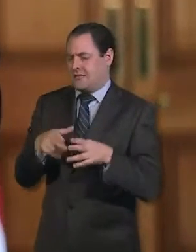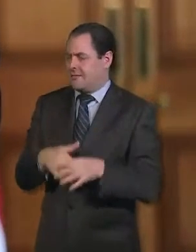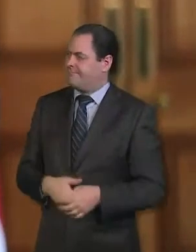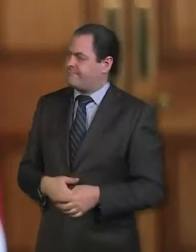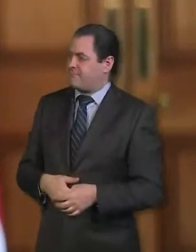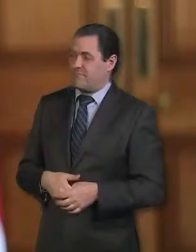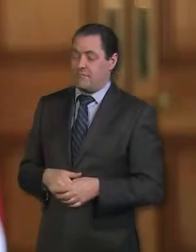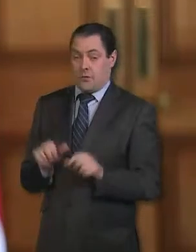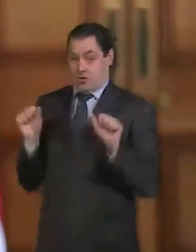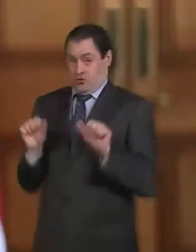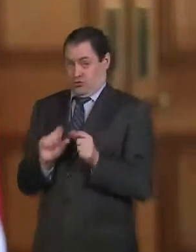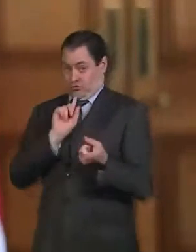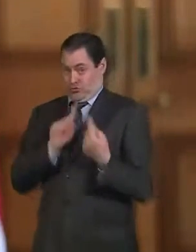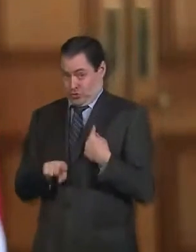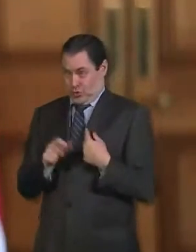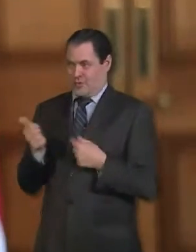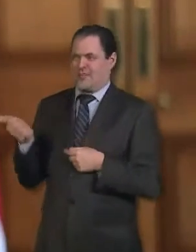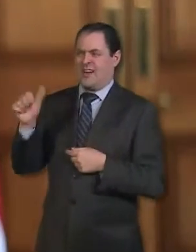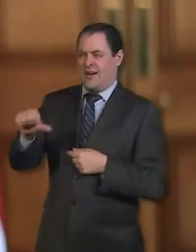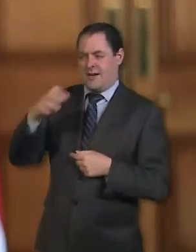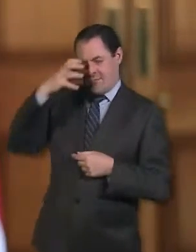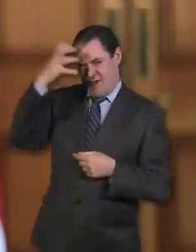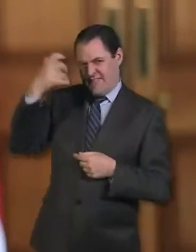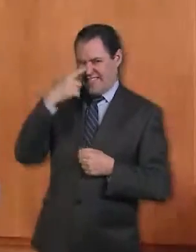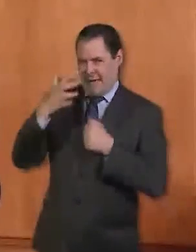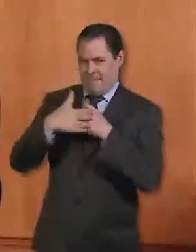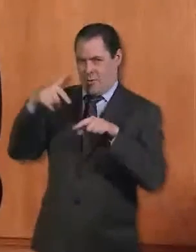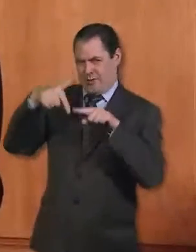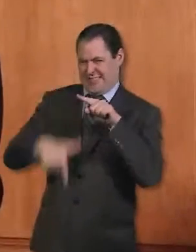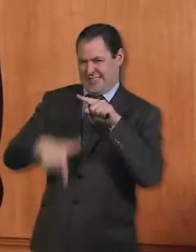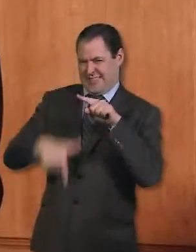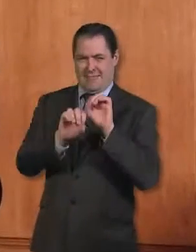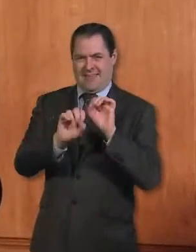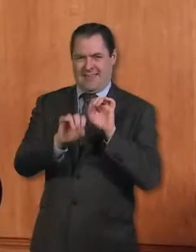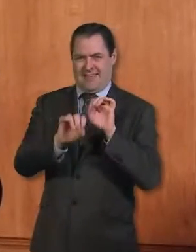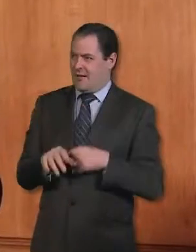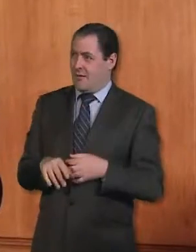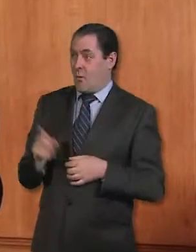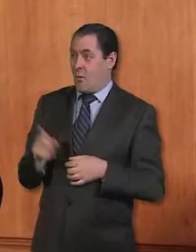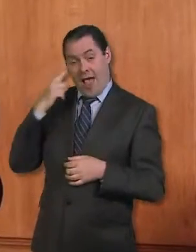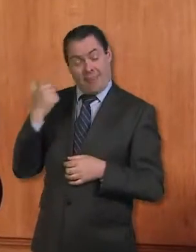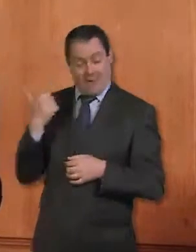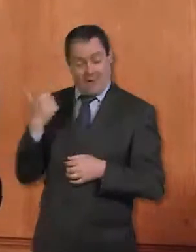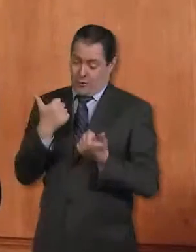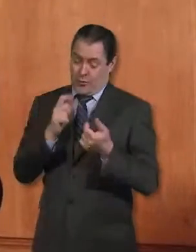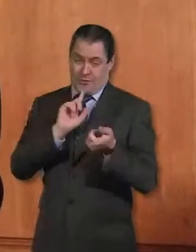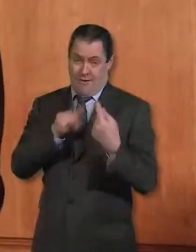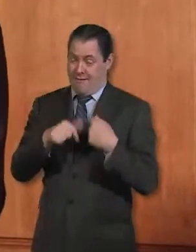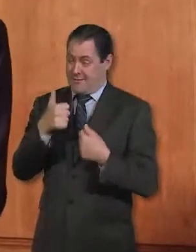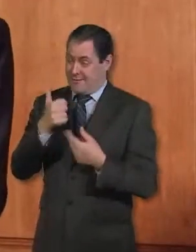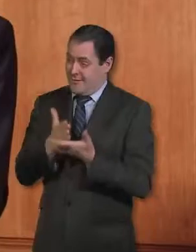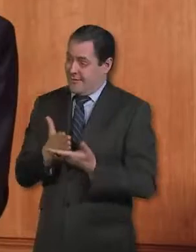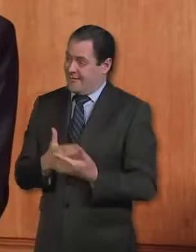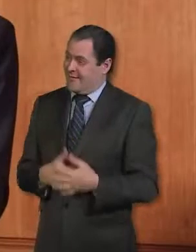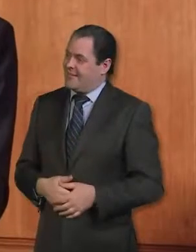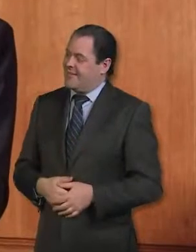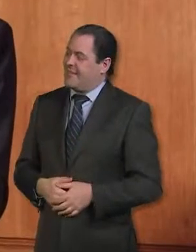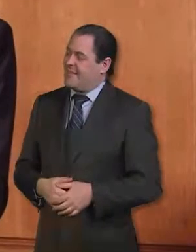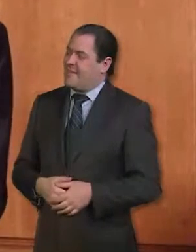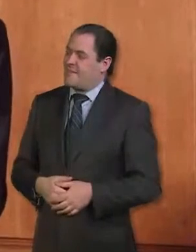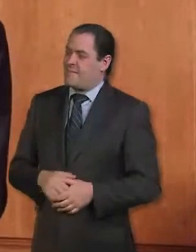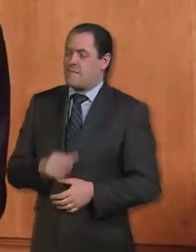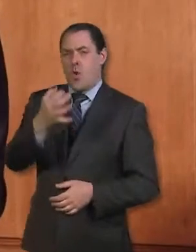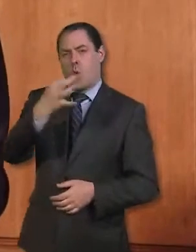can give you the long answer. Well, it's a pretty good answer. I think the your question is a really good one because it emphasises the fact